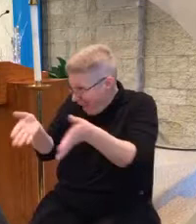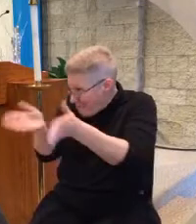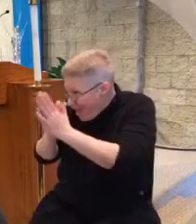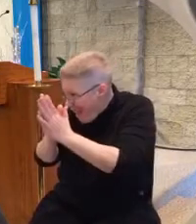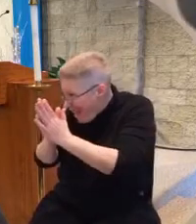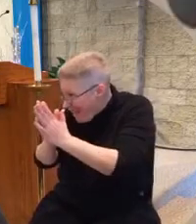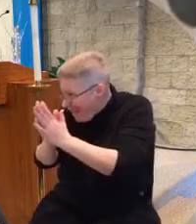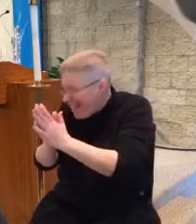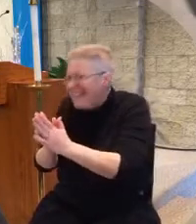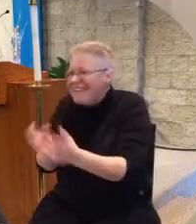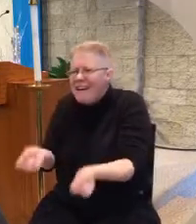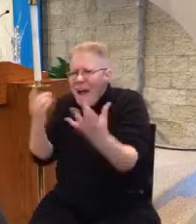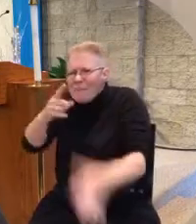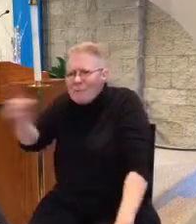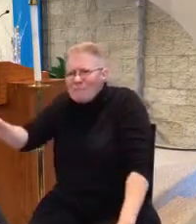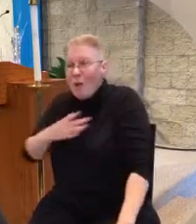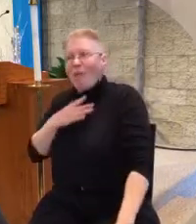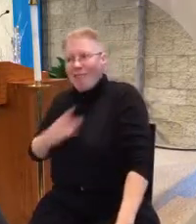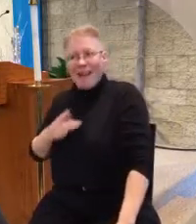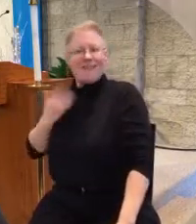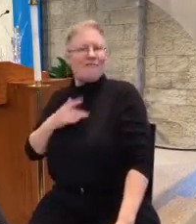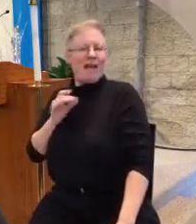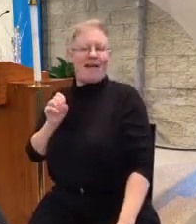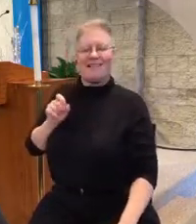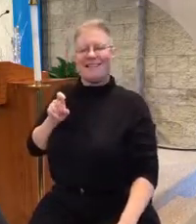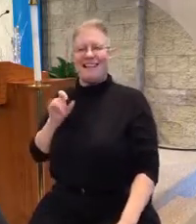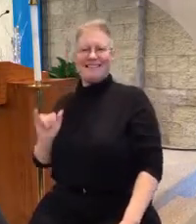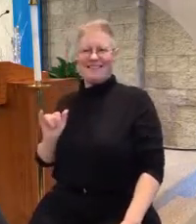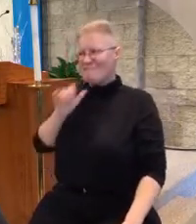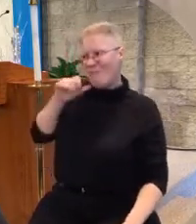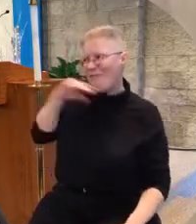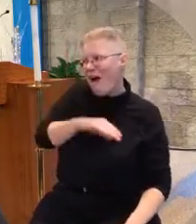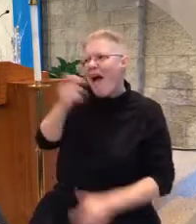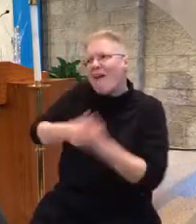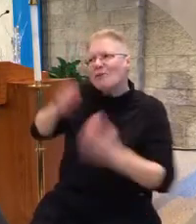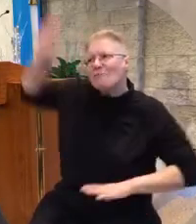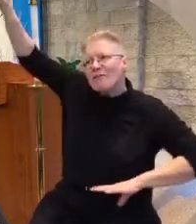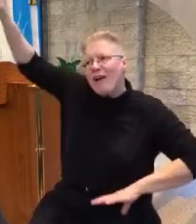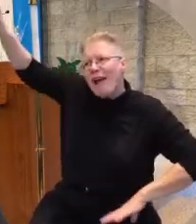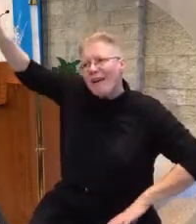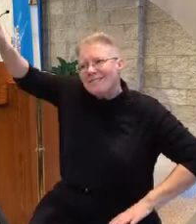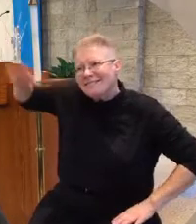How many of y'all like feeling sexy? Don't lie. Everybody raise your hand.